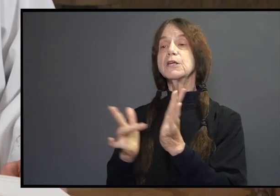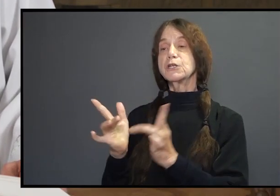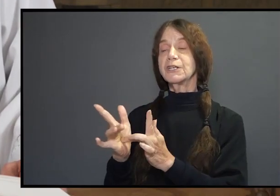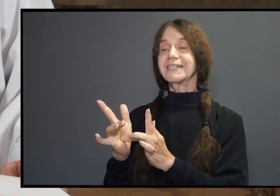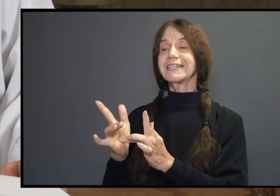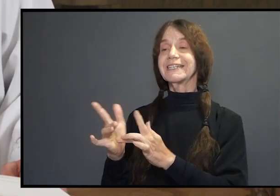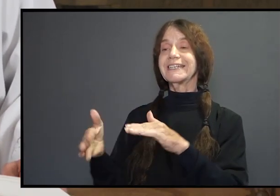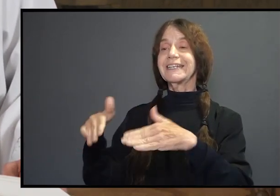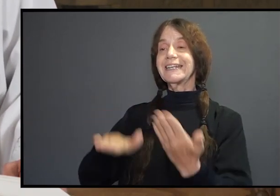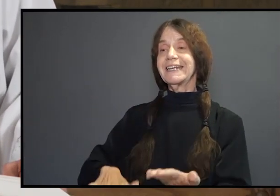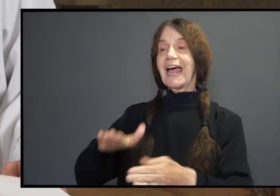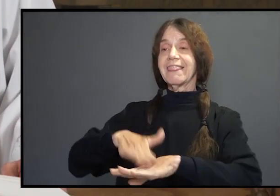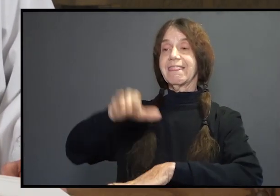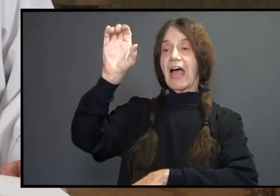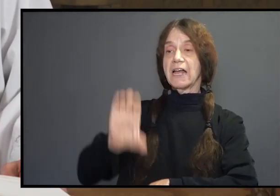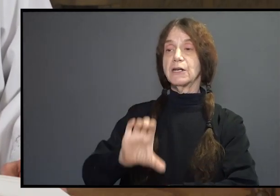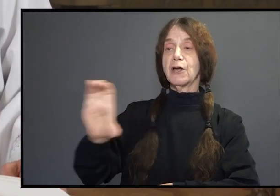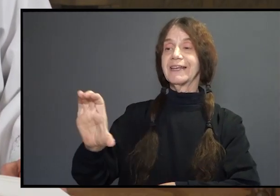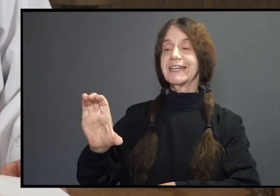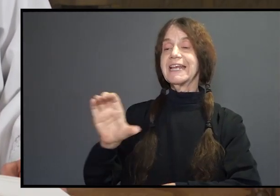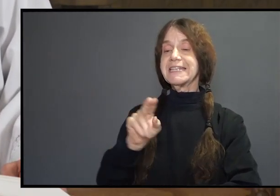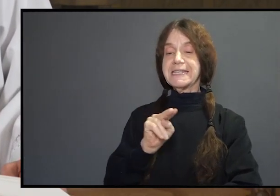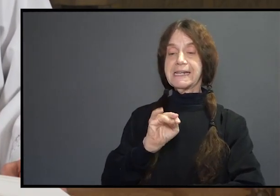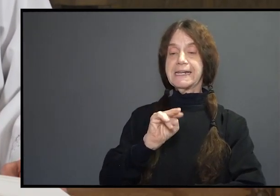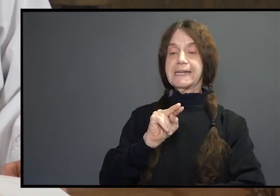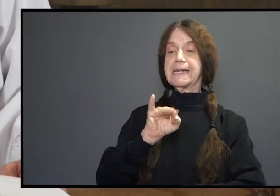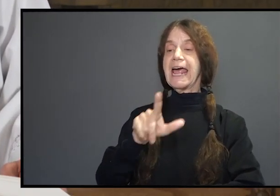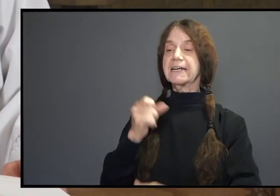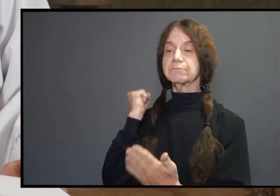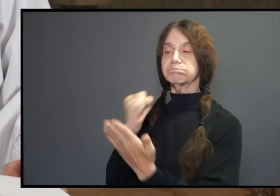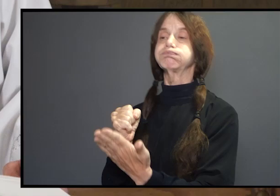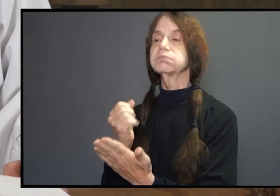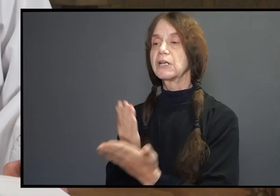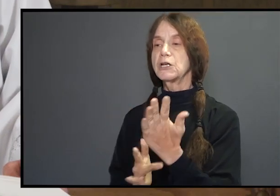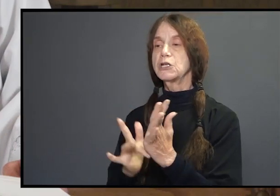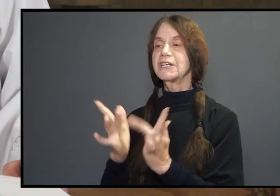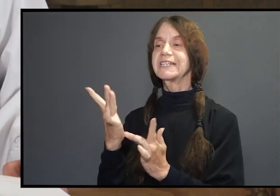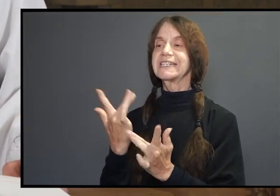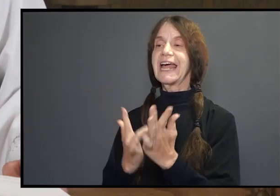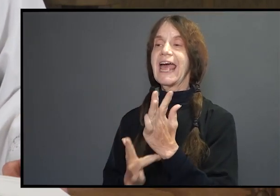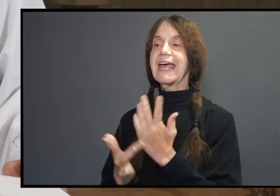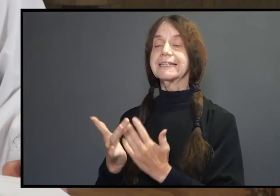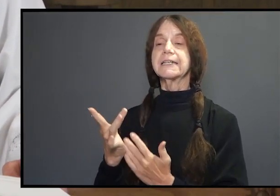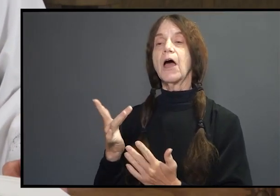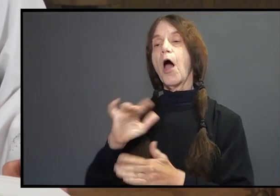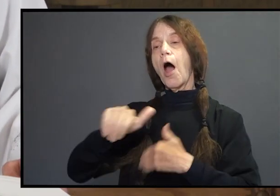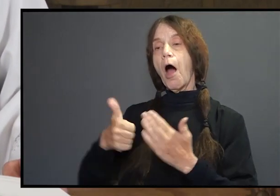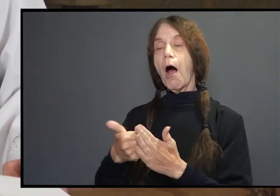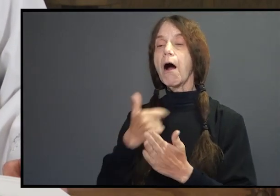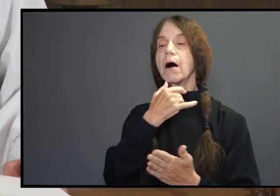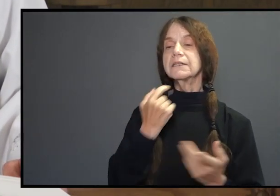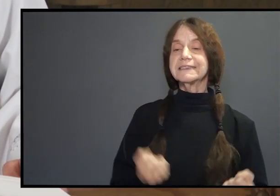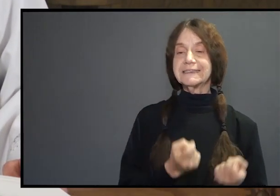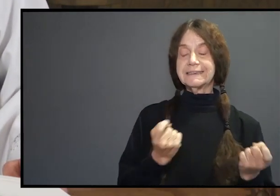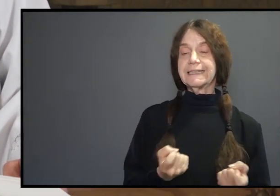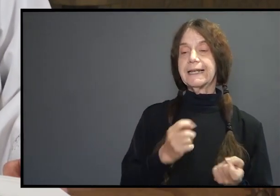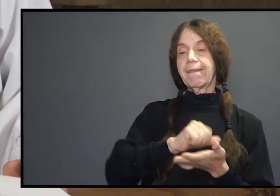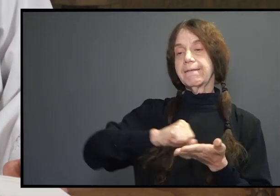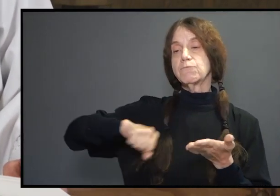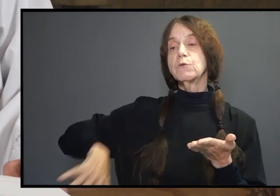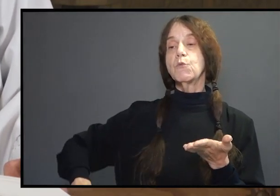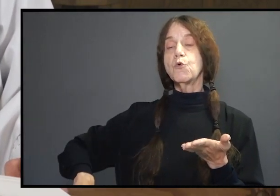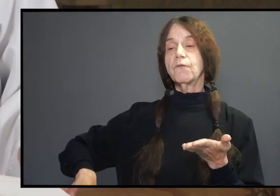sacrificial death, by the nails driven through his hands on the cross, Jesus has removed all the dirt that has filled our